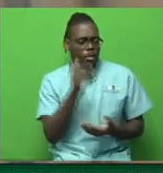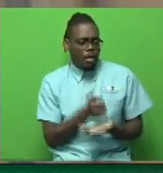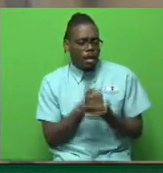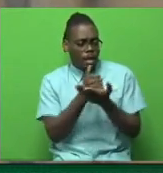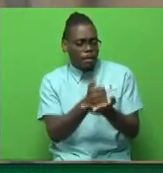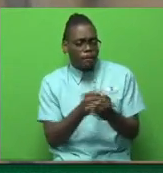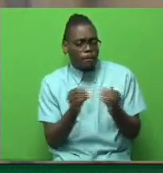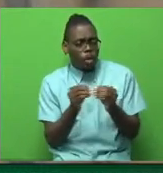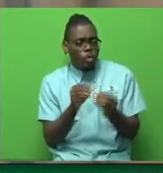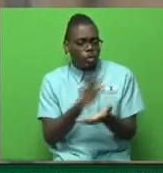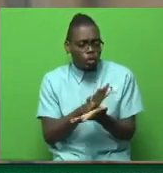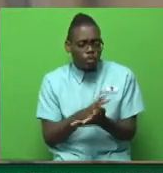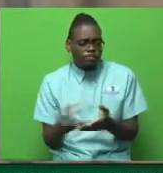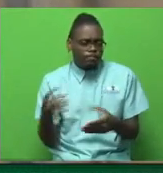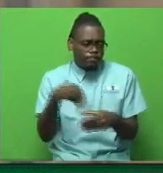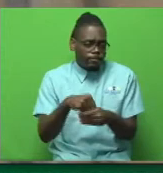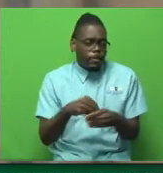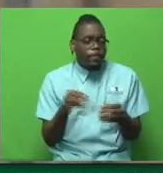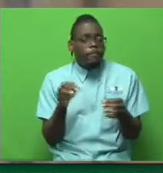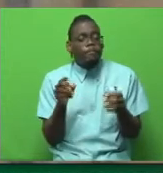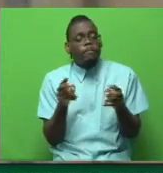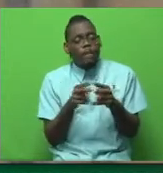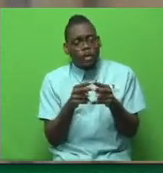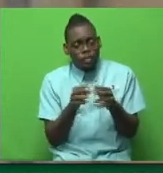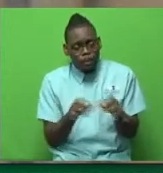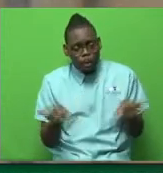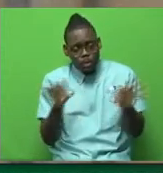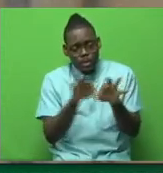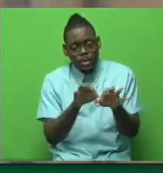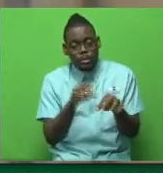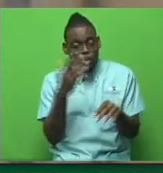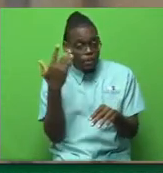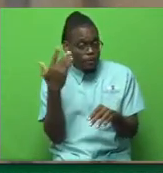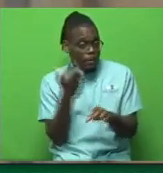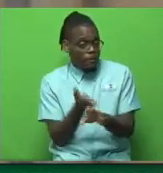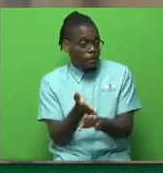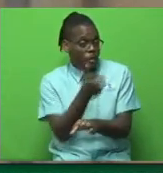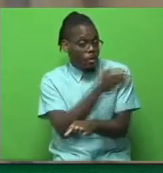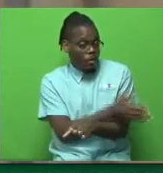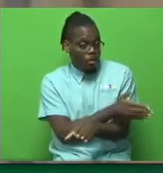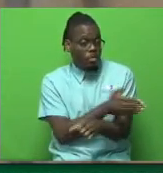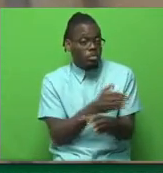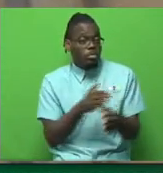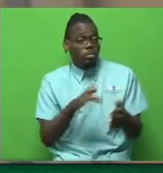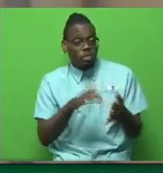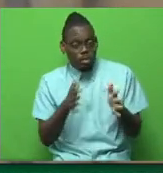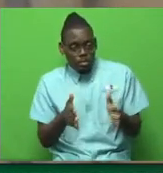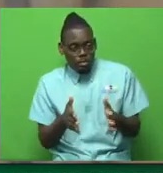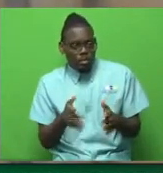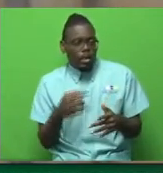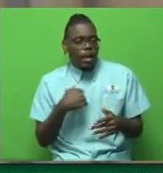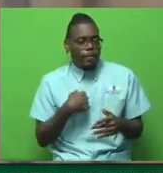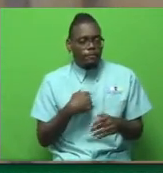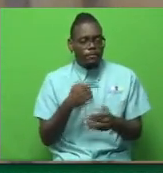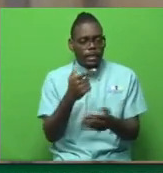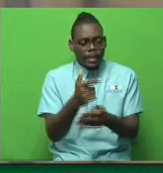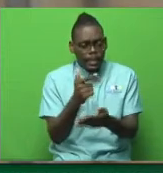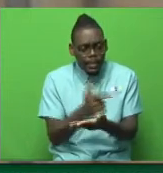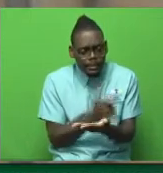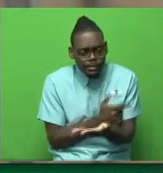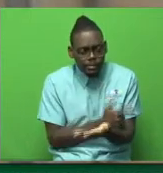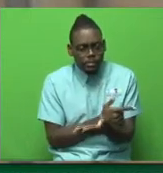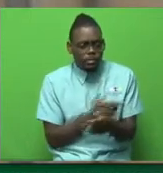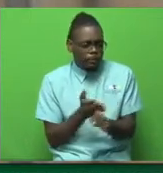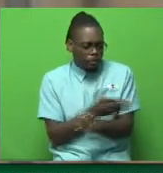critical because before the students end up in a situation where they have to go through remedial efforts we want to address the issues